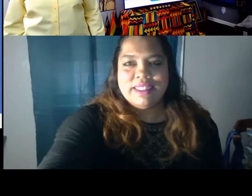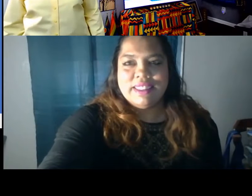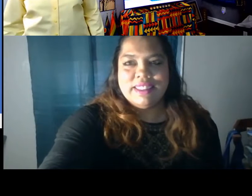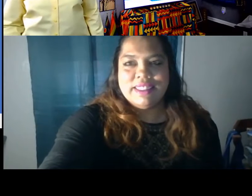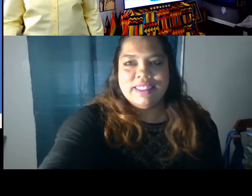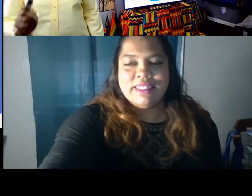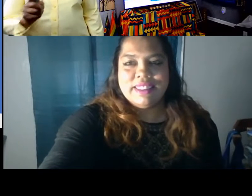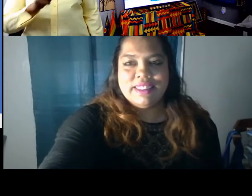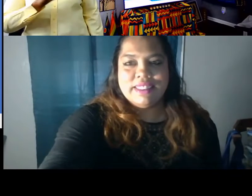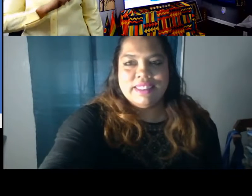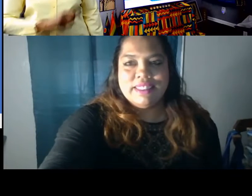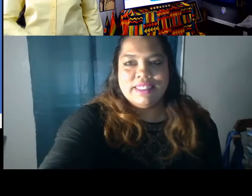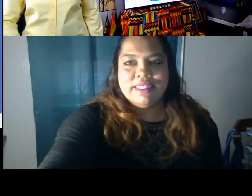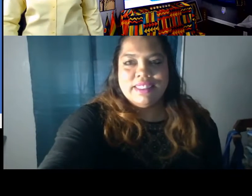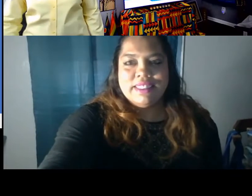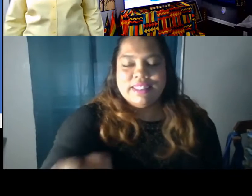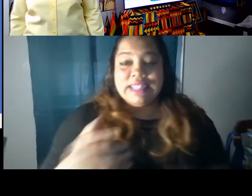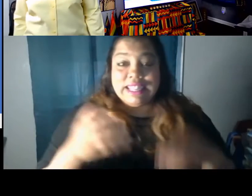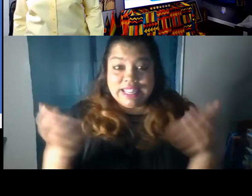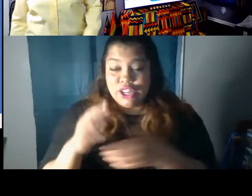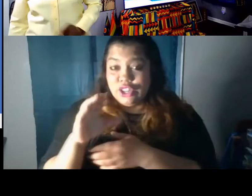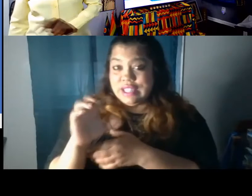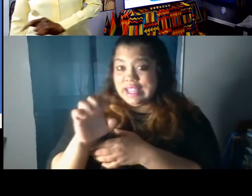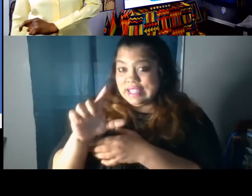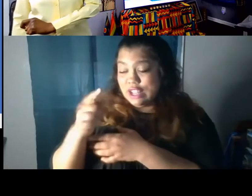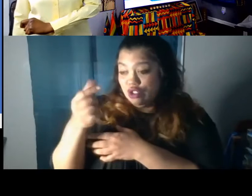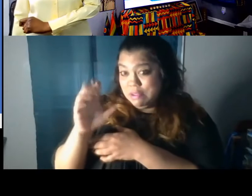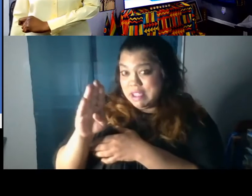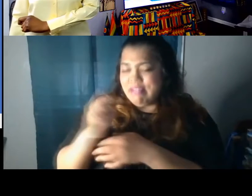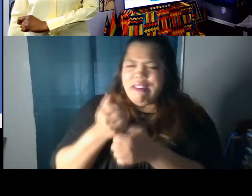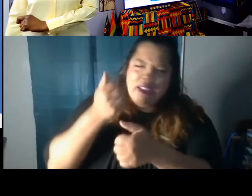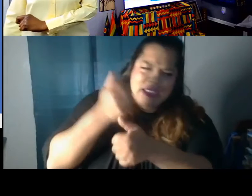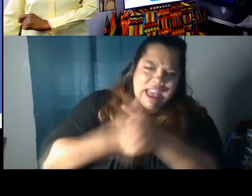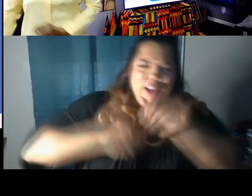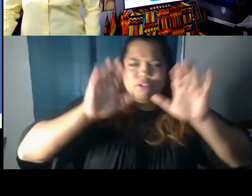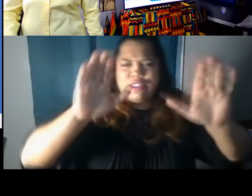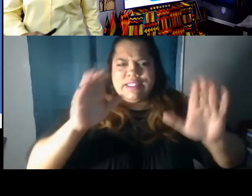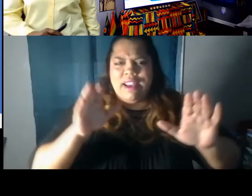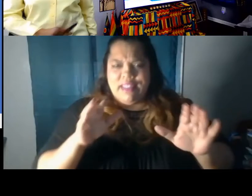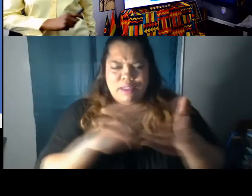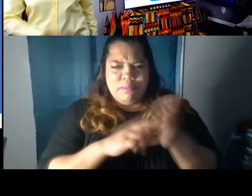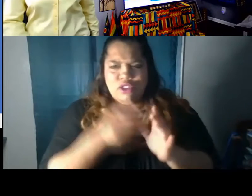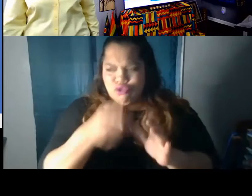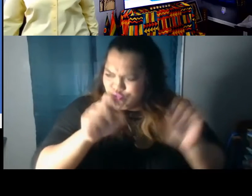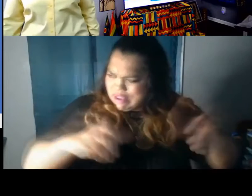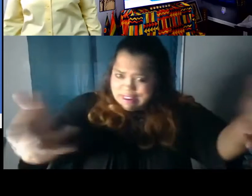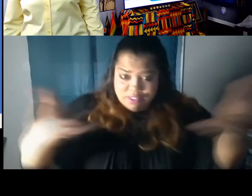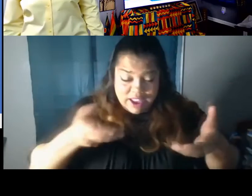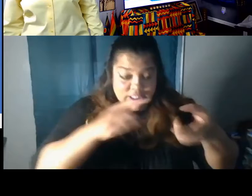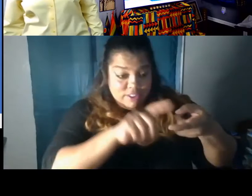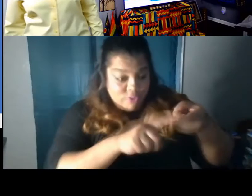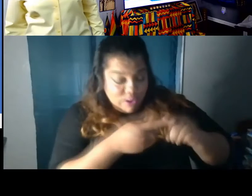Sunday. Make sure you spread the word and spread the love and invite someone